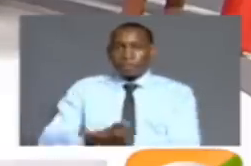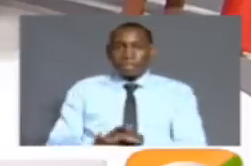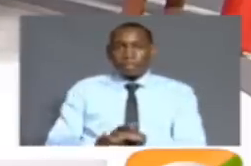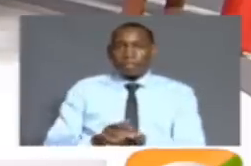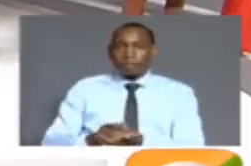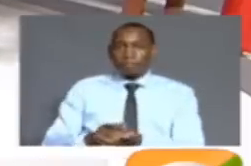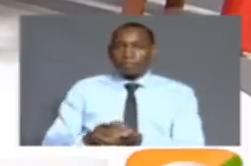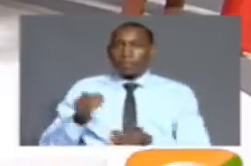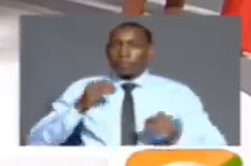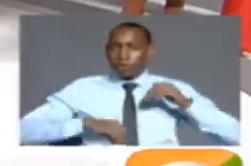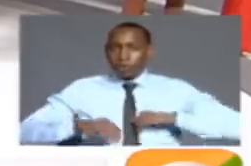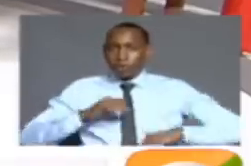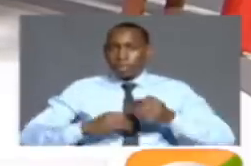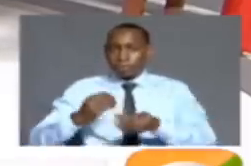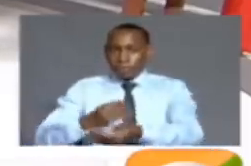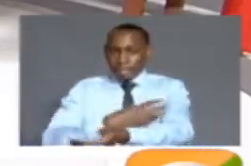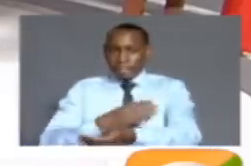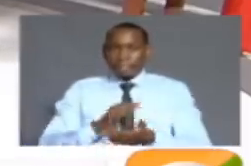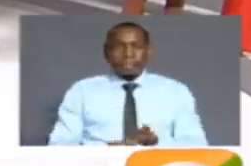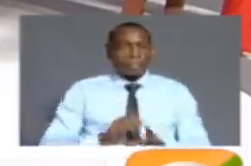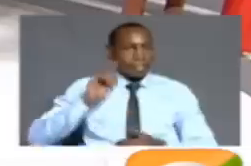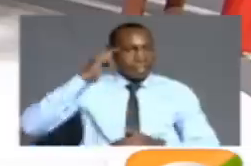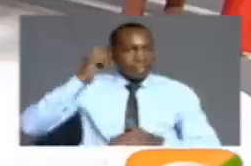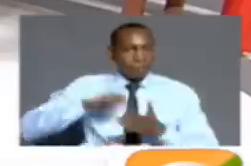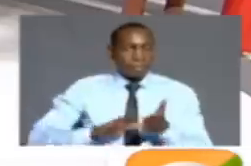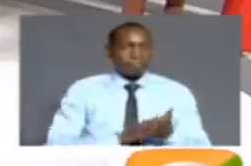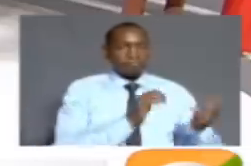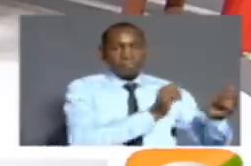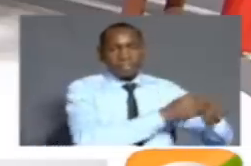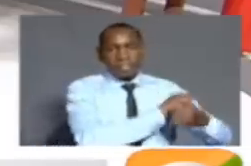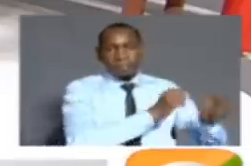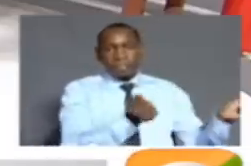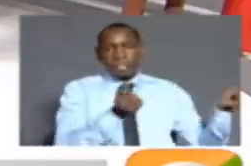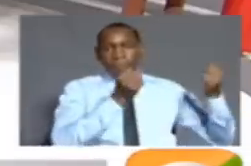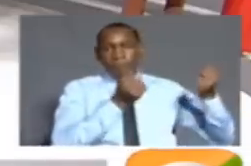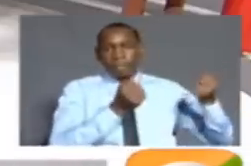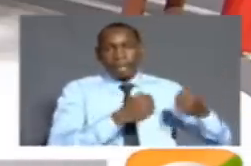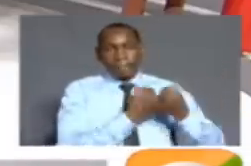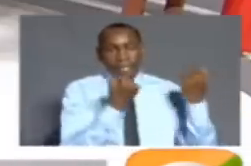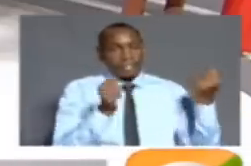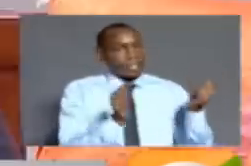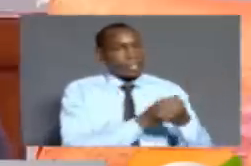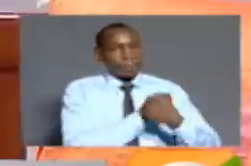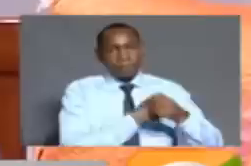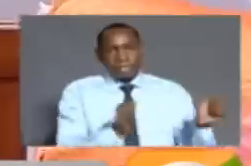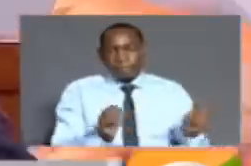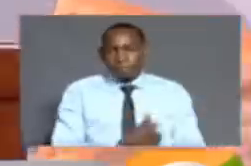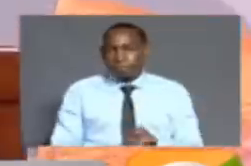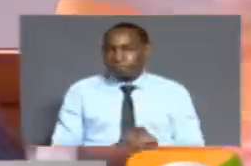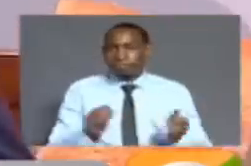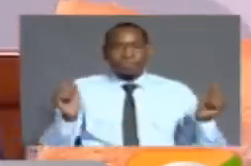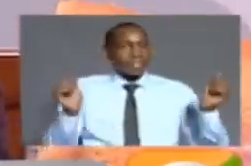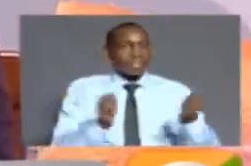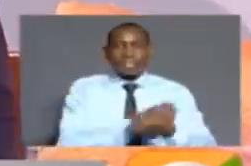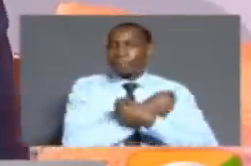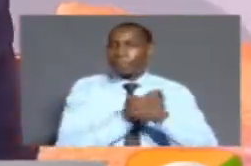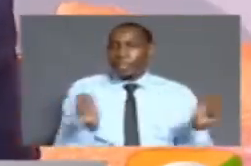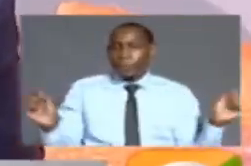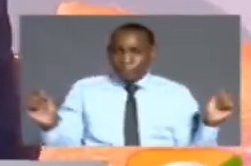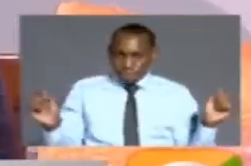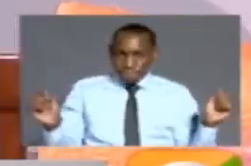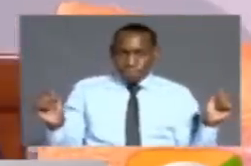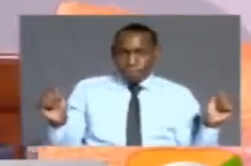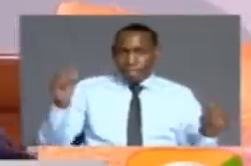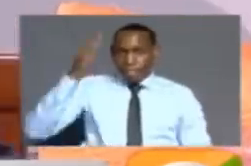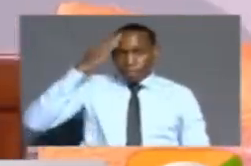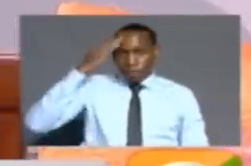cancer. Corruption is a cancer. Right. What do you think? That's not going to happen. No? That is not going to happen. It won't happen. You